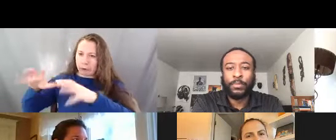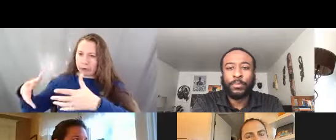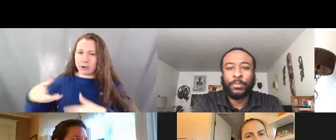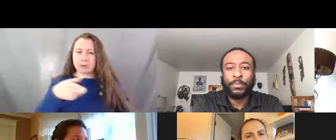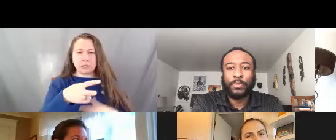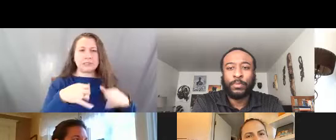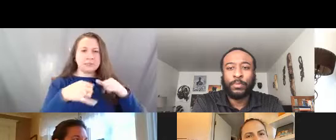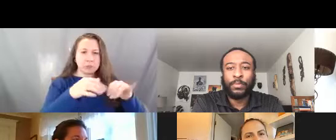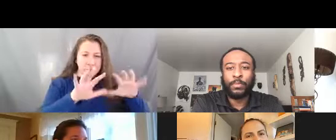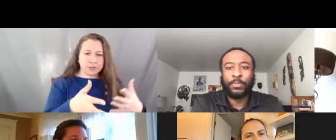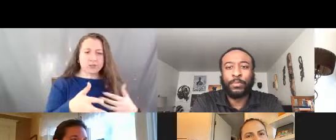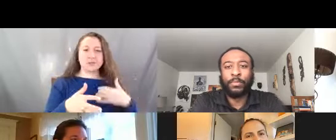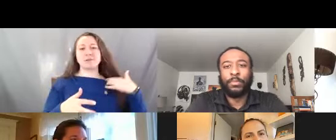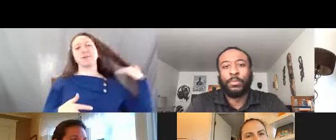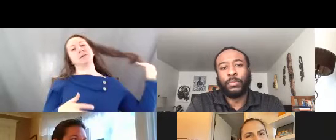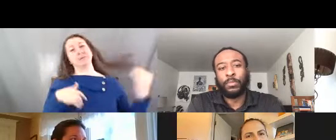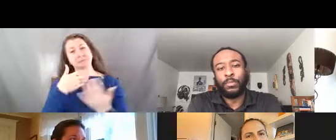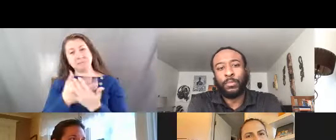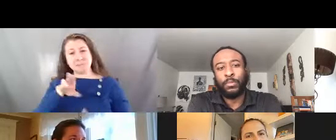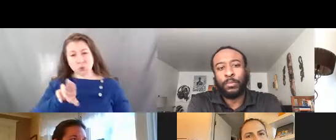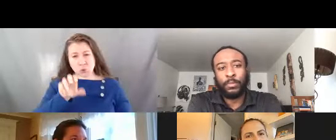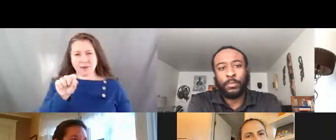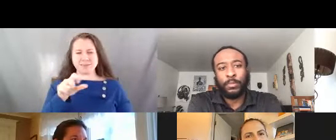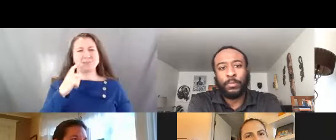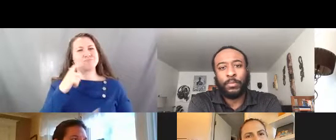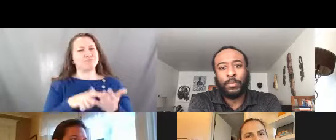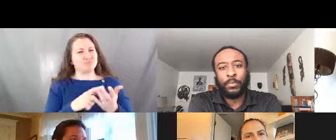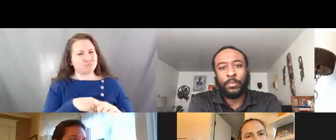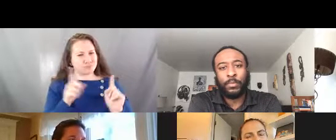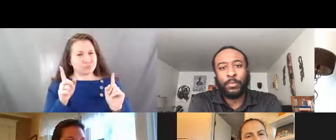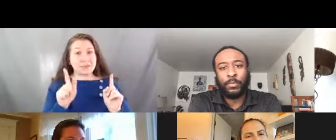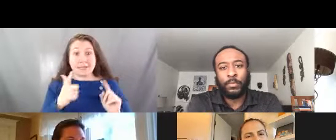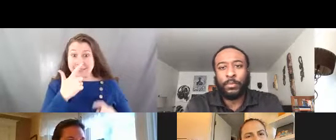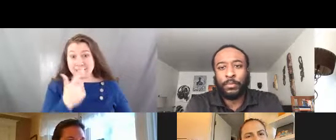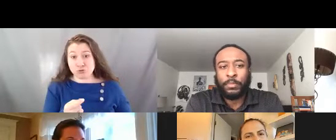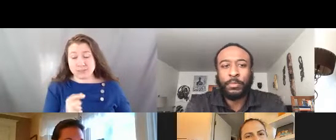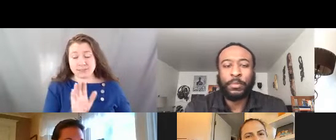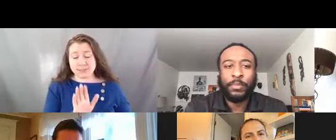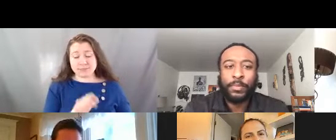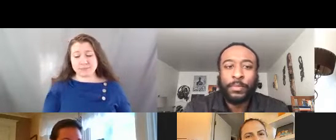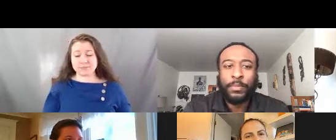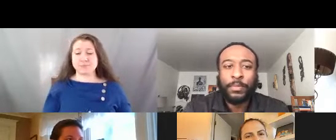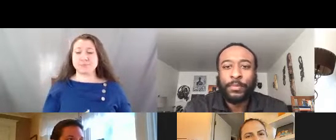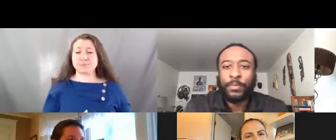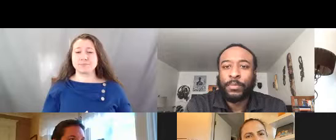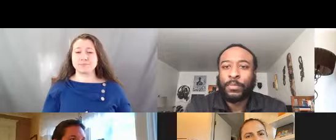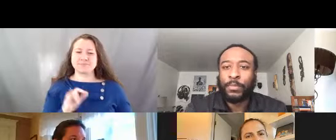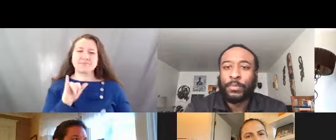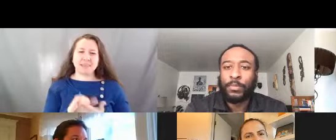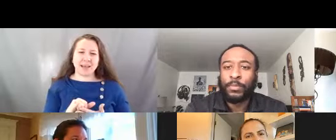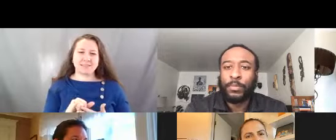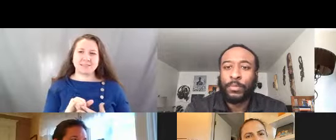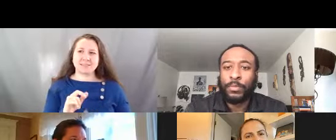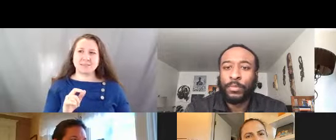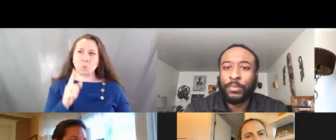And then coming to US, I've noticed a bit of a change, an interesting one. So that's the main difference